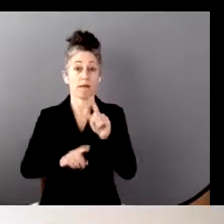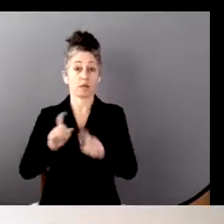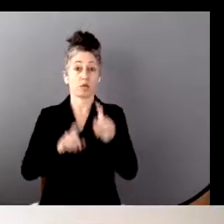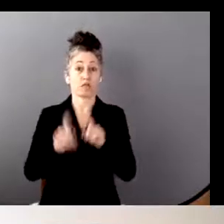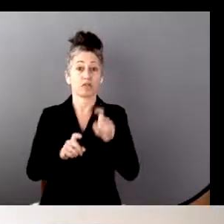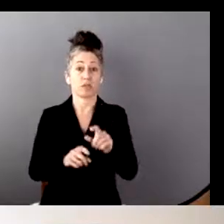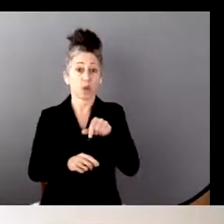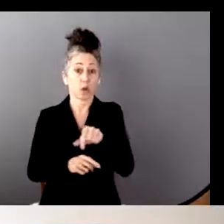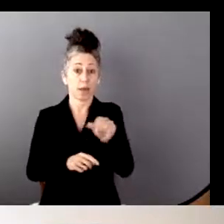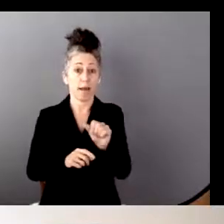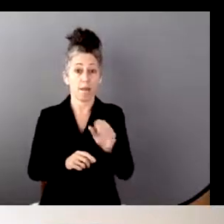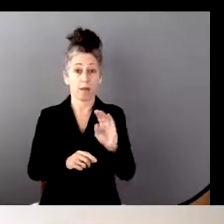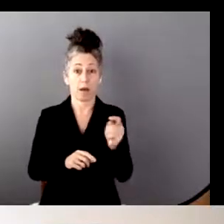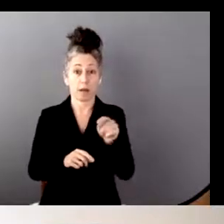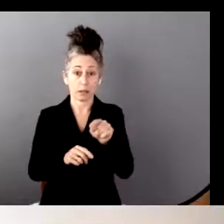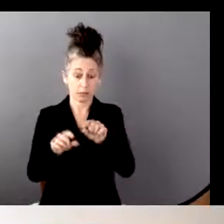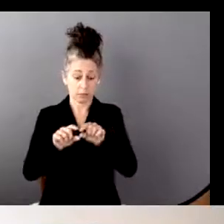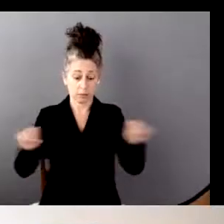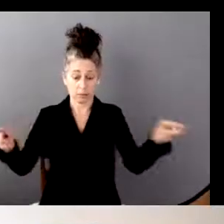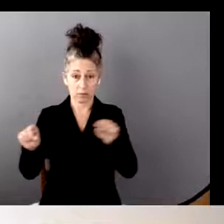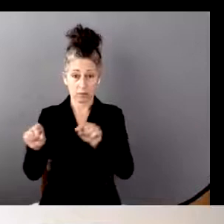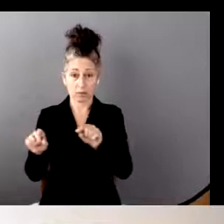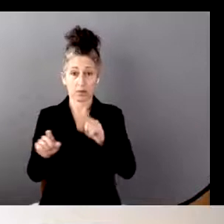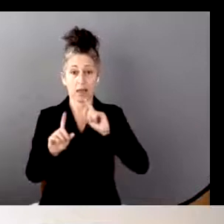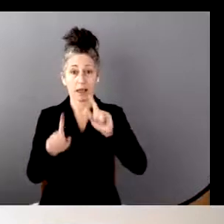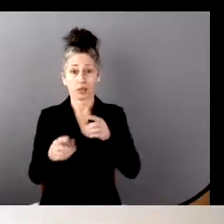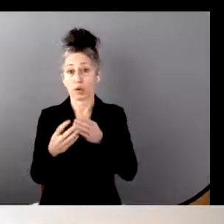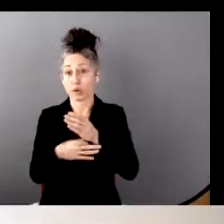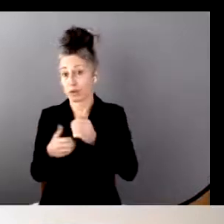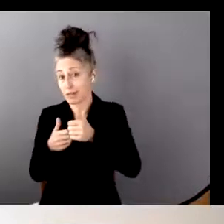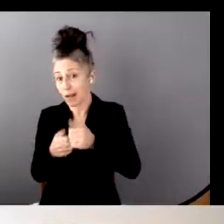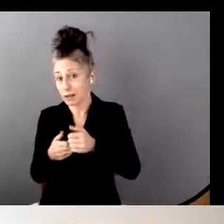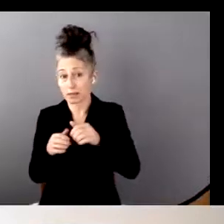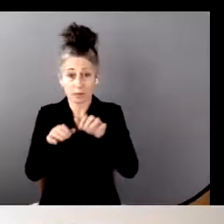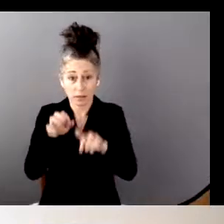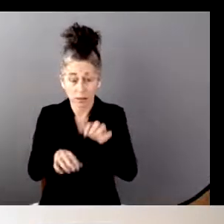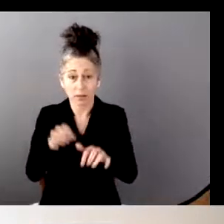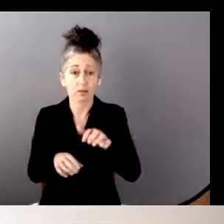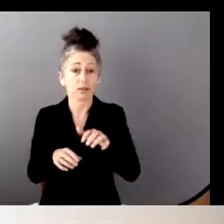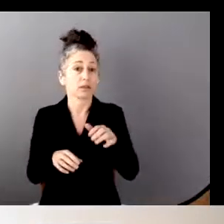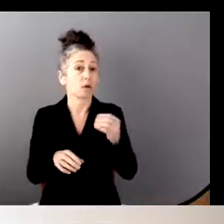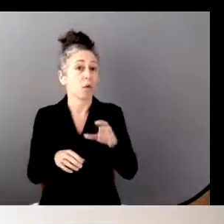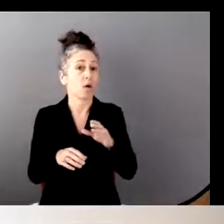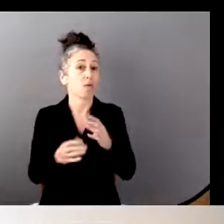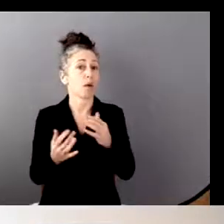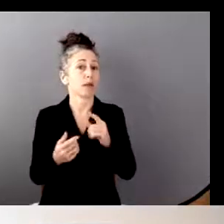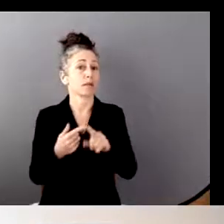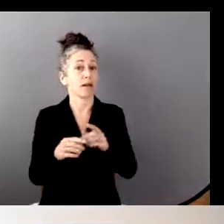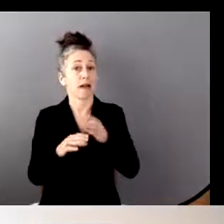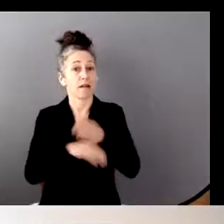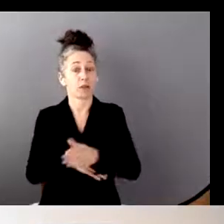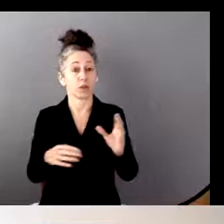them live, we'll answer them via text, or wait till the end of the session to give some